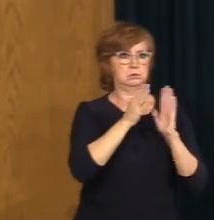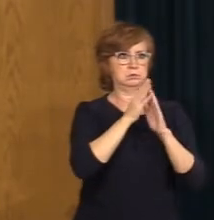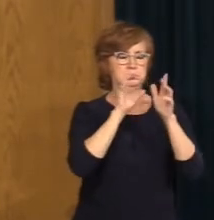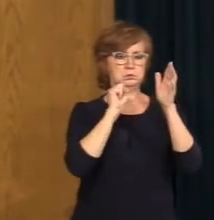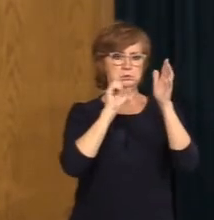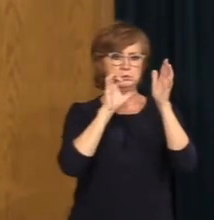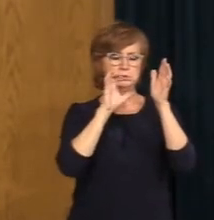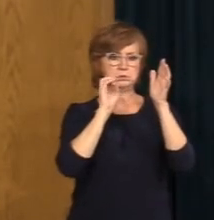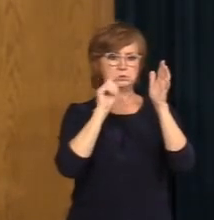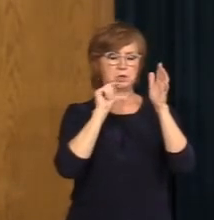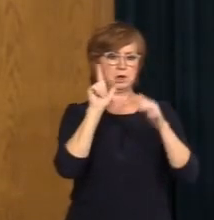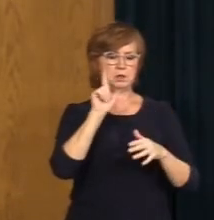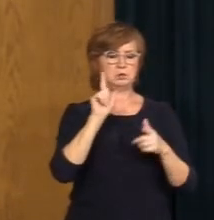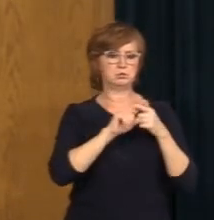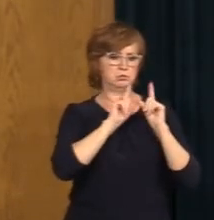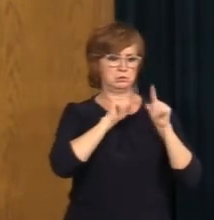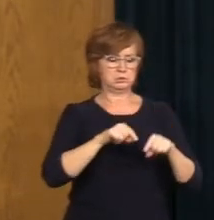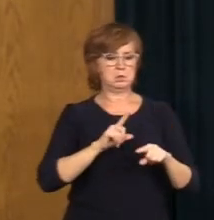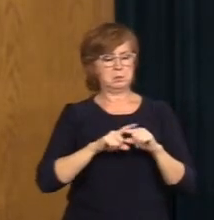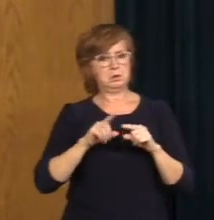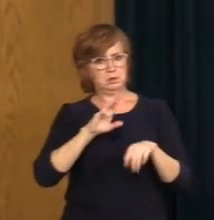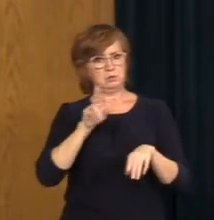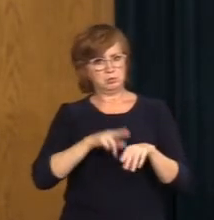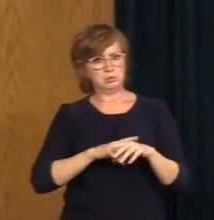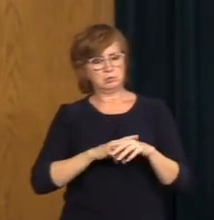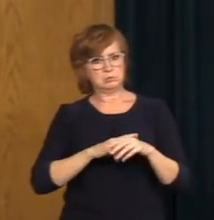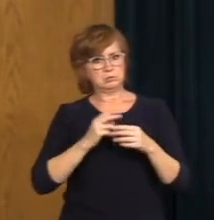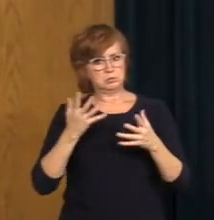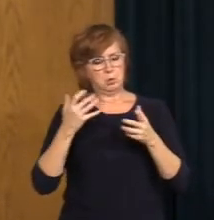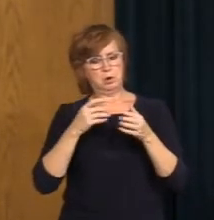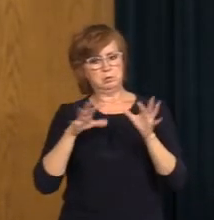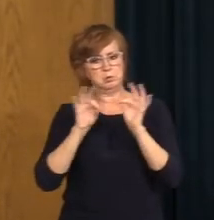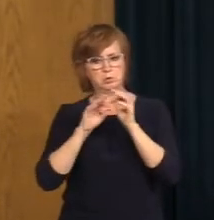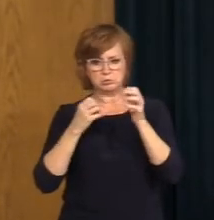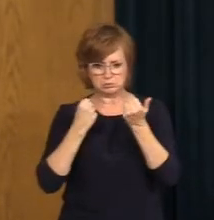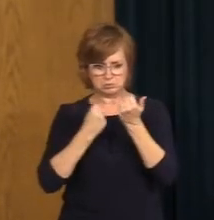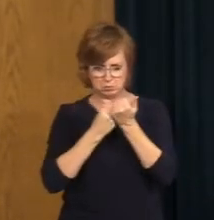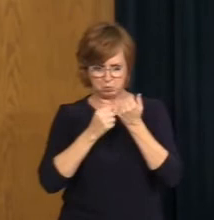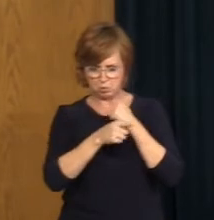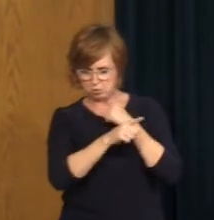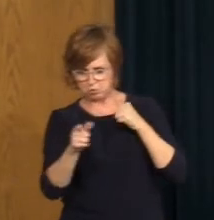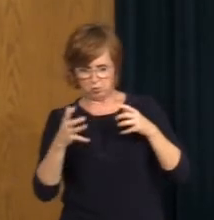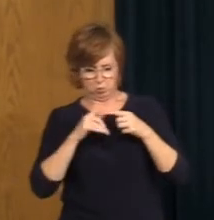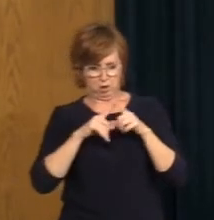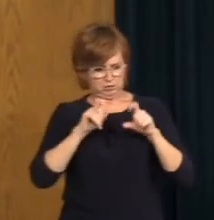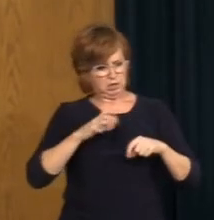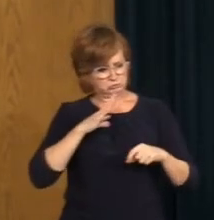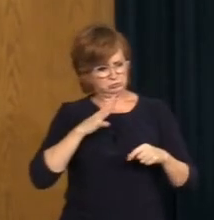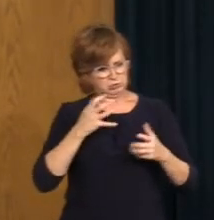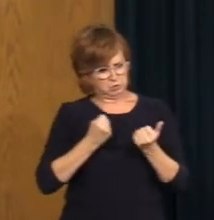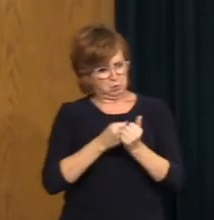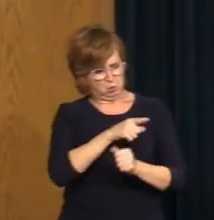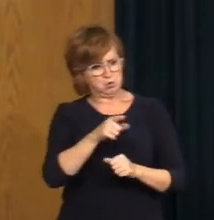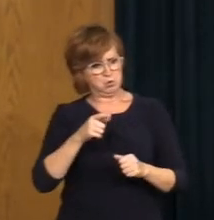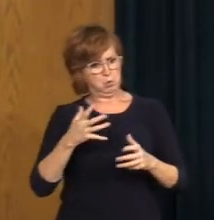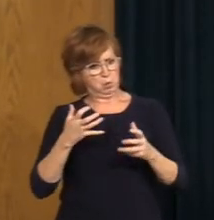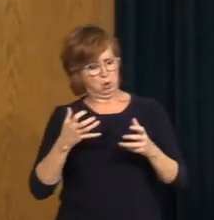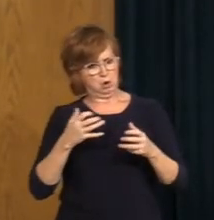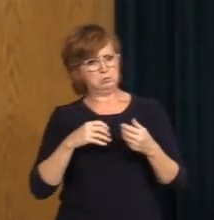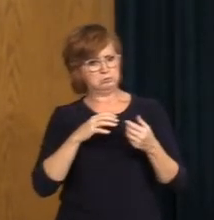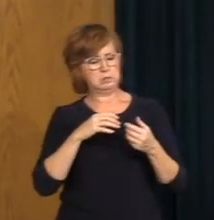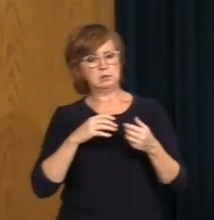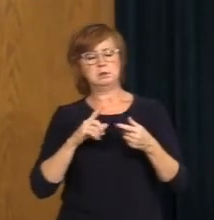the access, we want to support testing throughout the province. But obviously, Regina and Saskatoon are two large urban